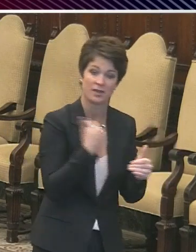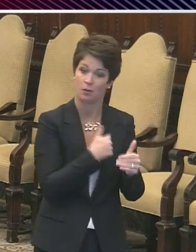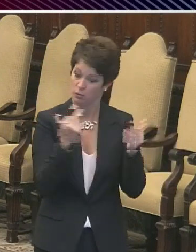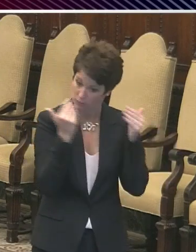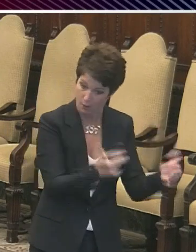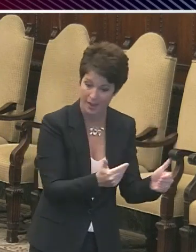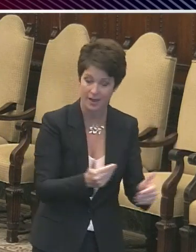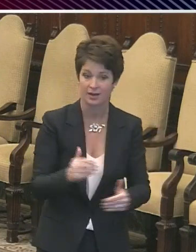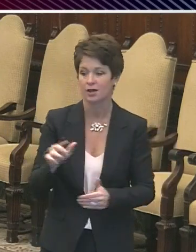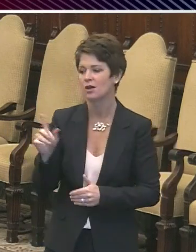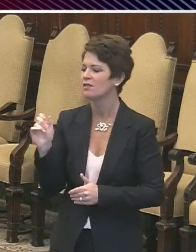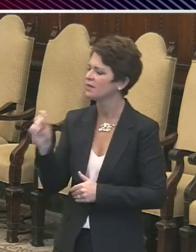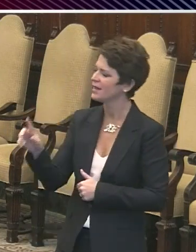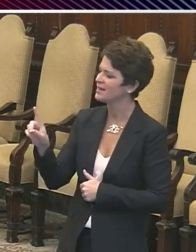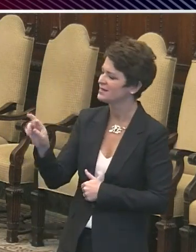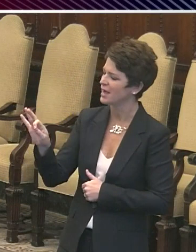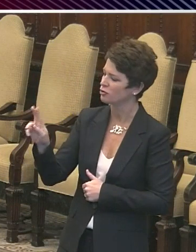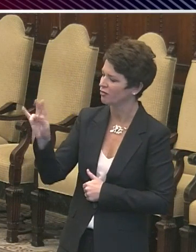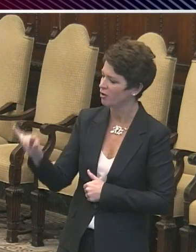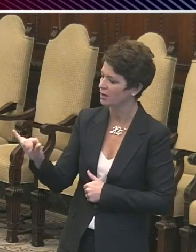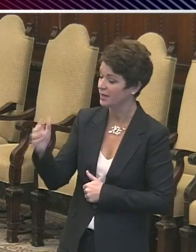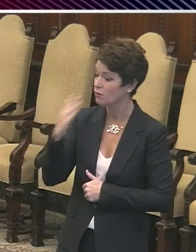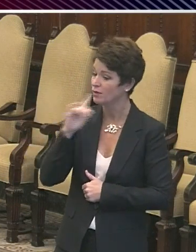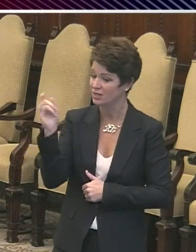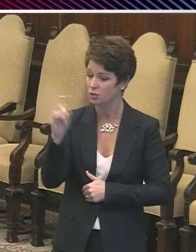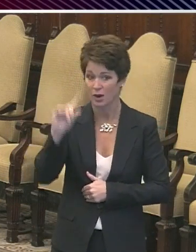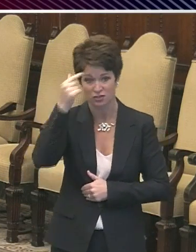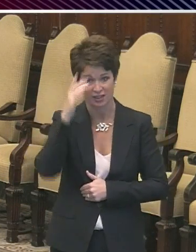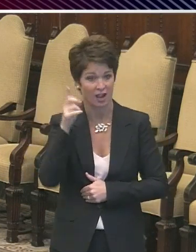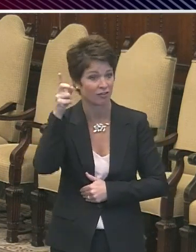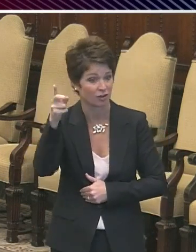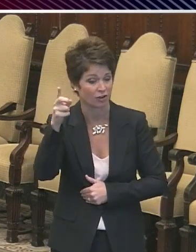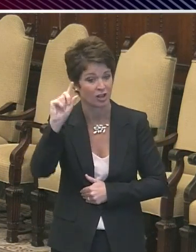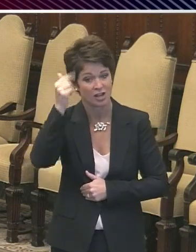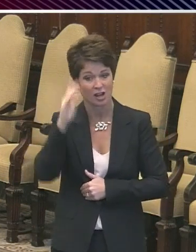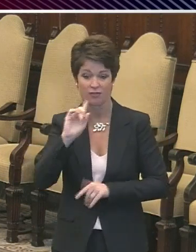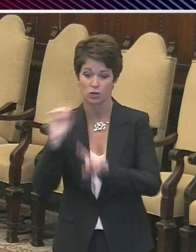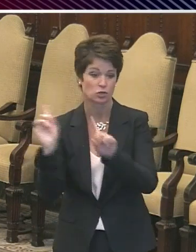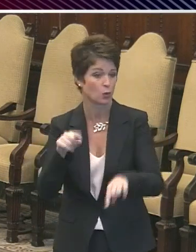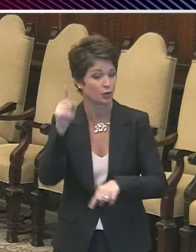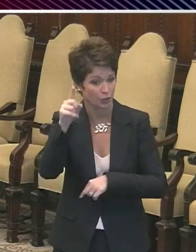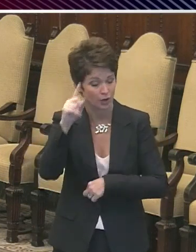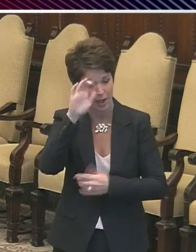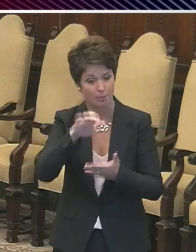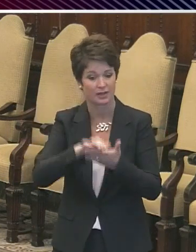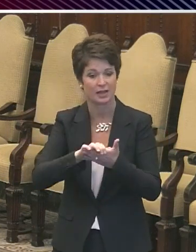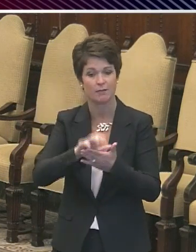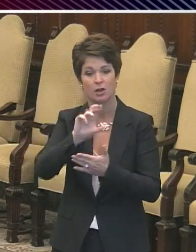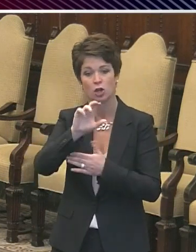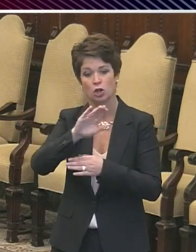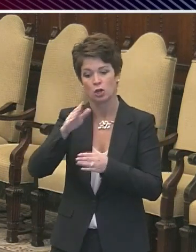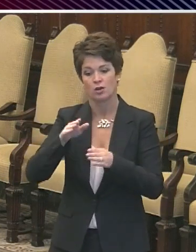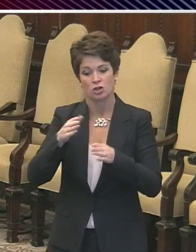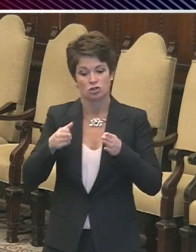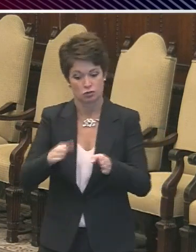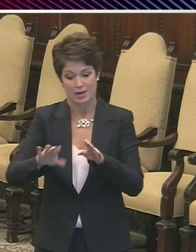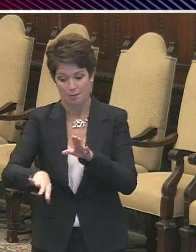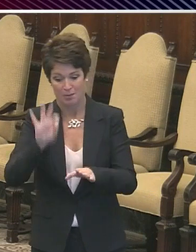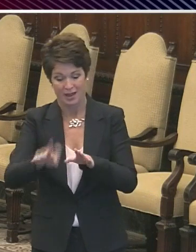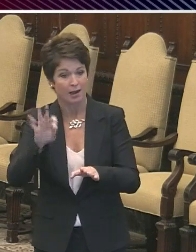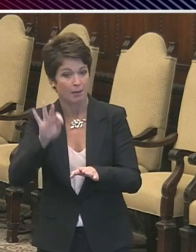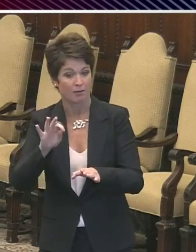Farley. You know, that's actually a question for the governor. Under the governor's orders, my understanding is that curbside pickup for retail is not